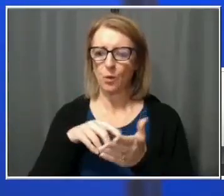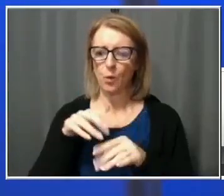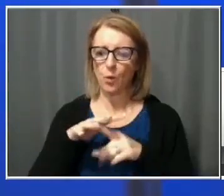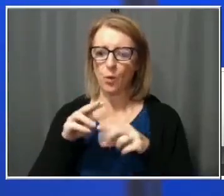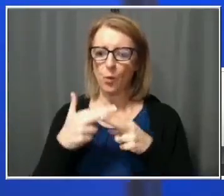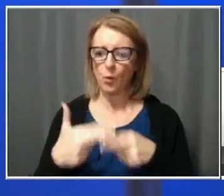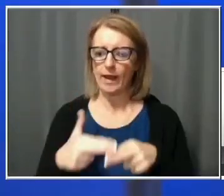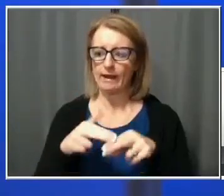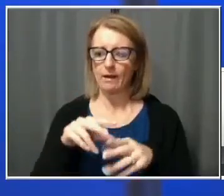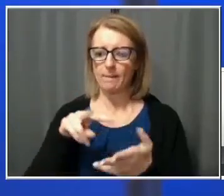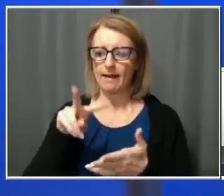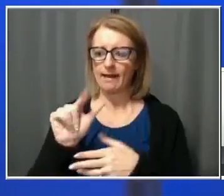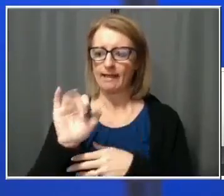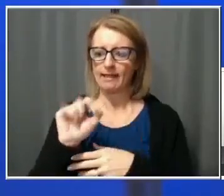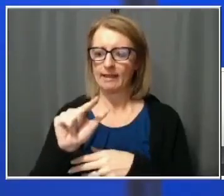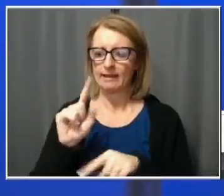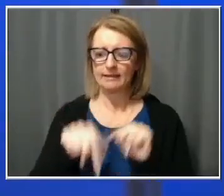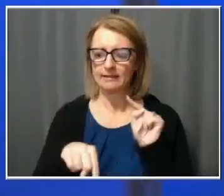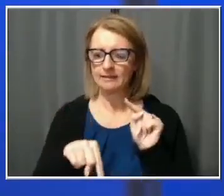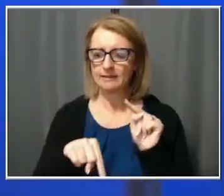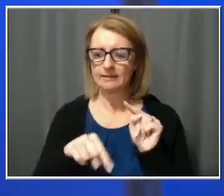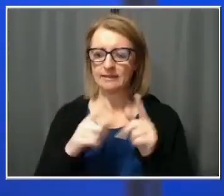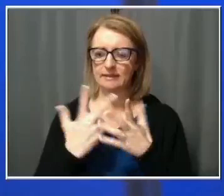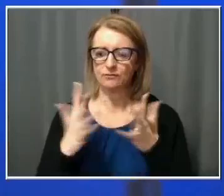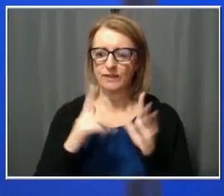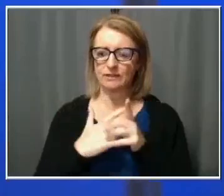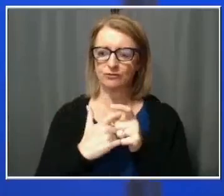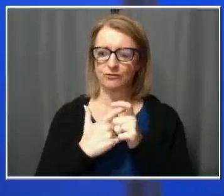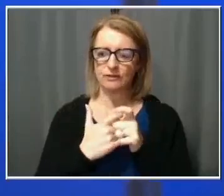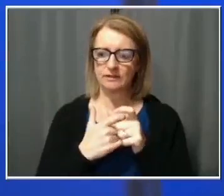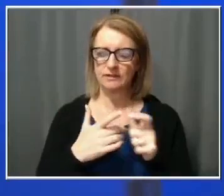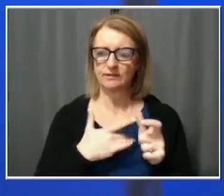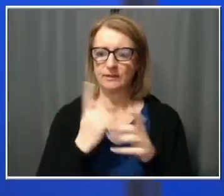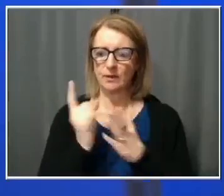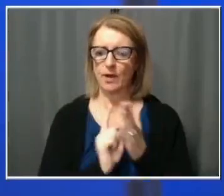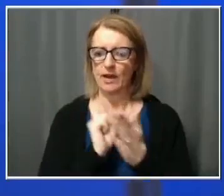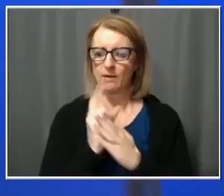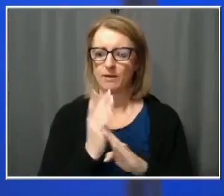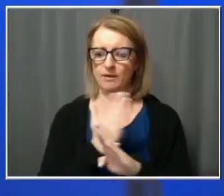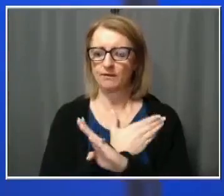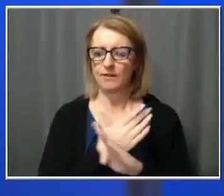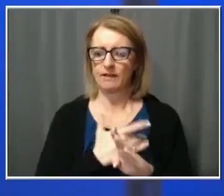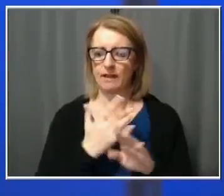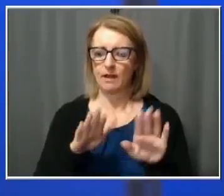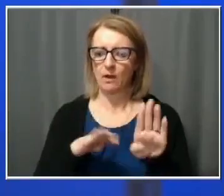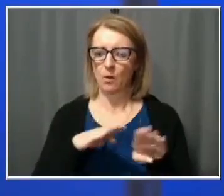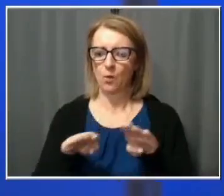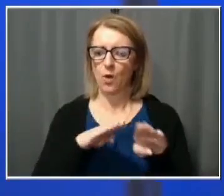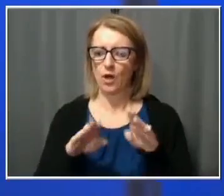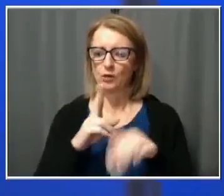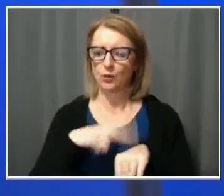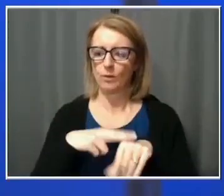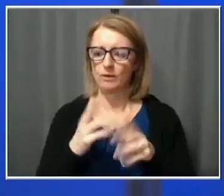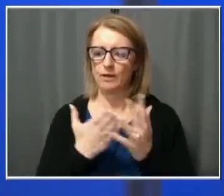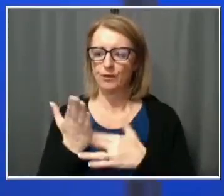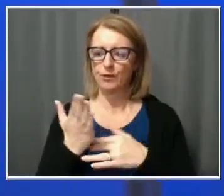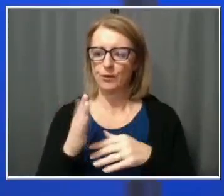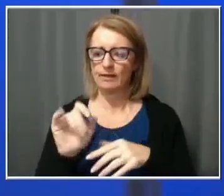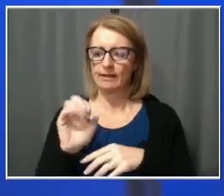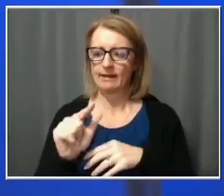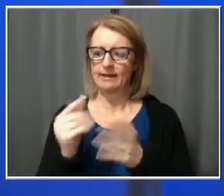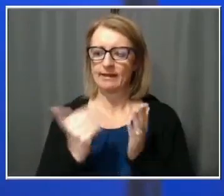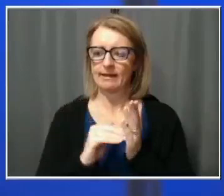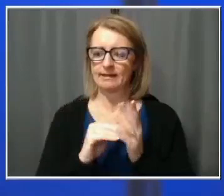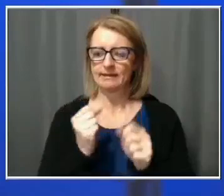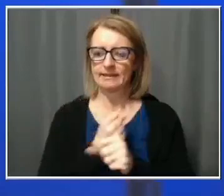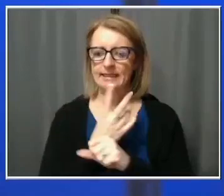time I'd finish a run, it would probably be about an hour before I really felt like I could walk normally and put weight through my leg. And so anytime I did any sort